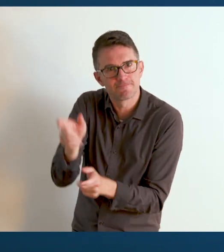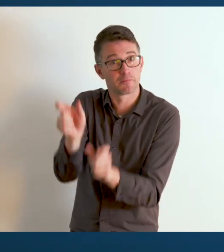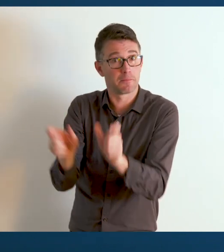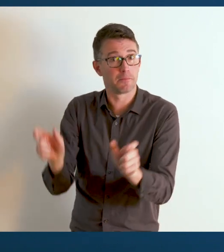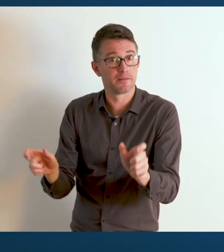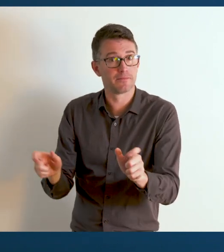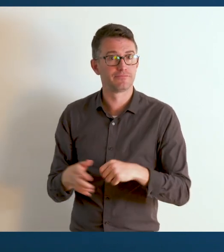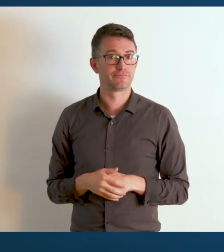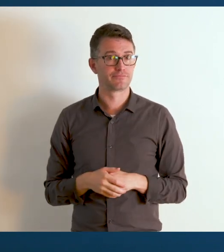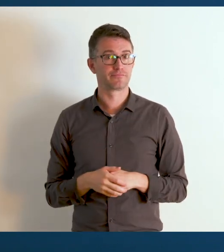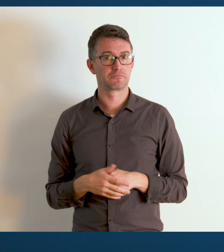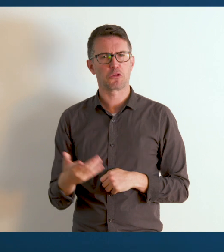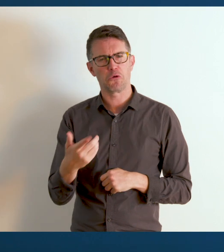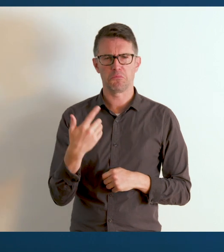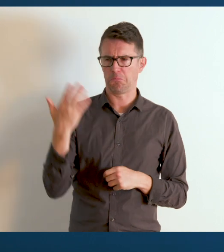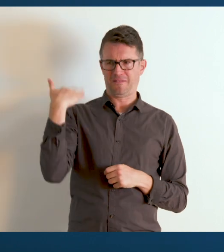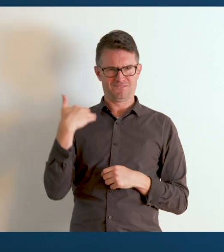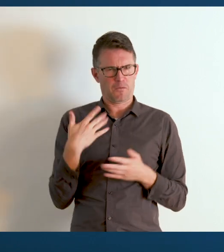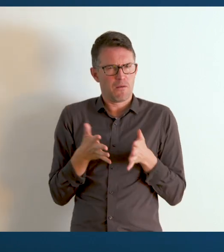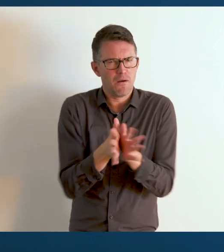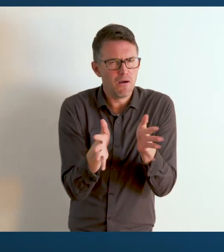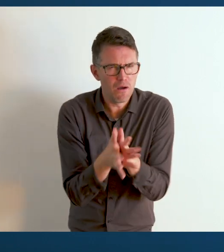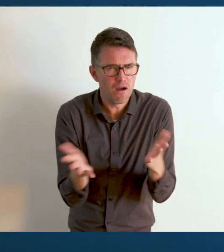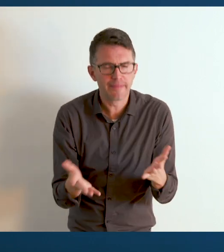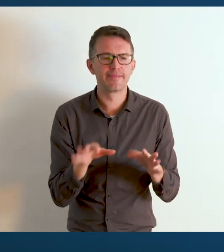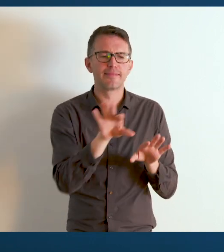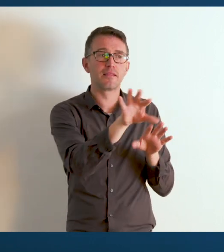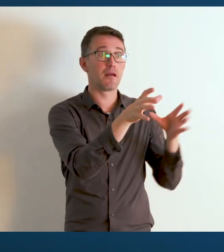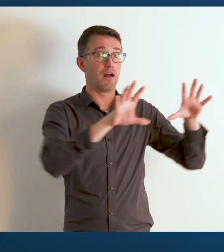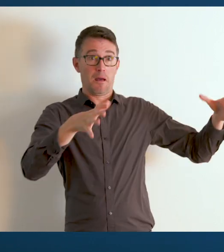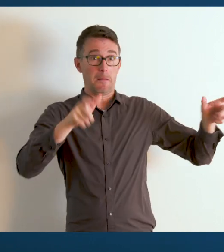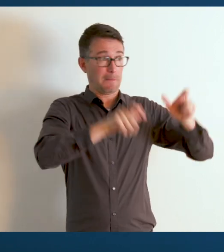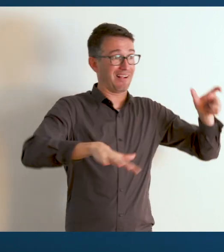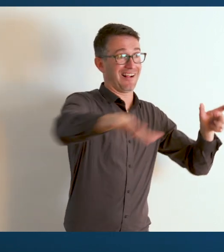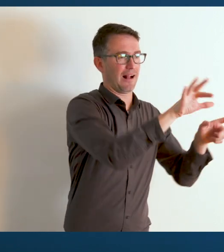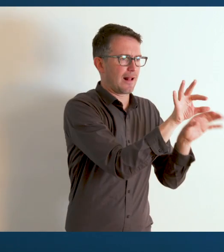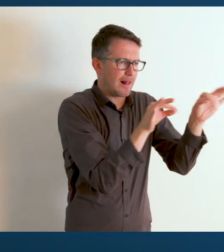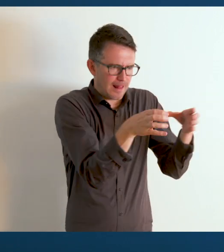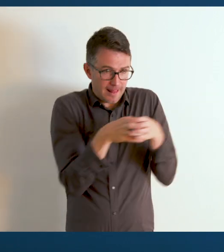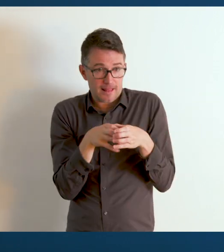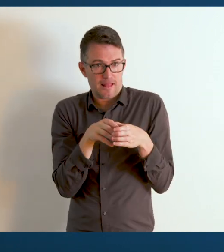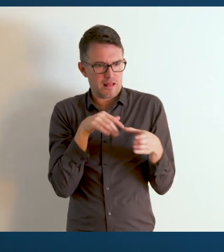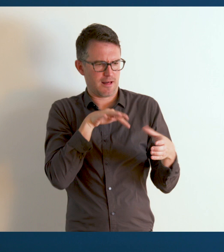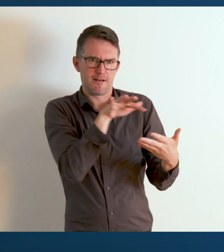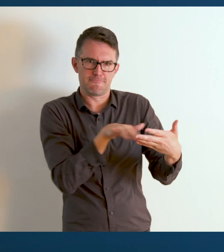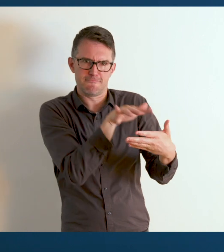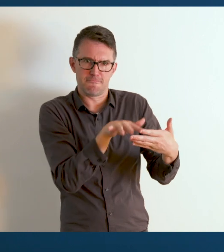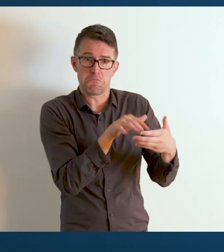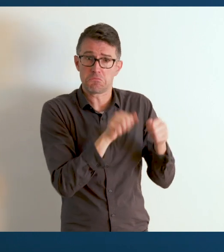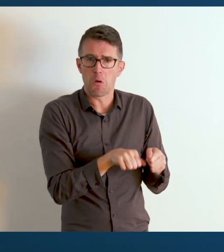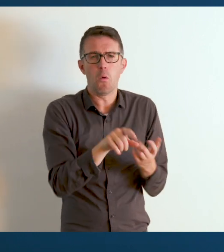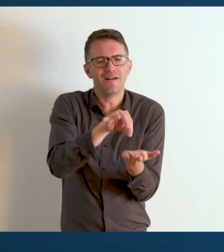about collecting data through sample-based questionnaires or census